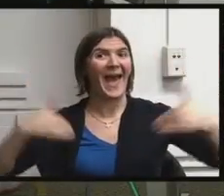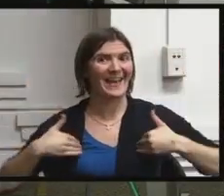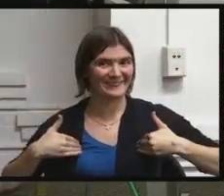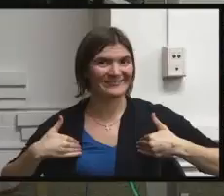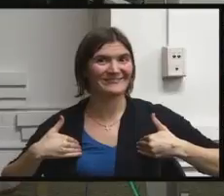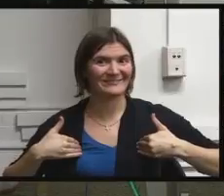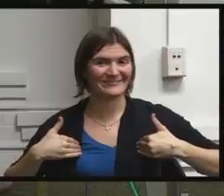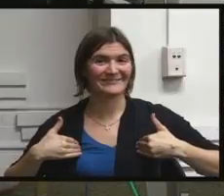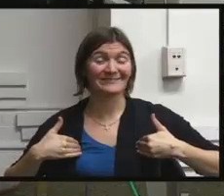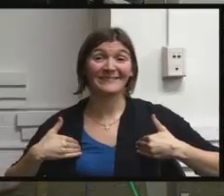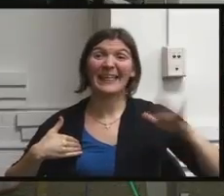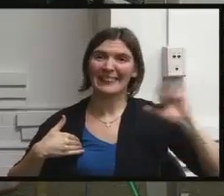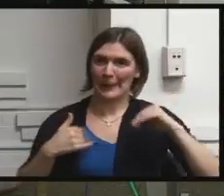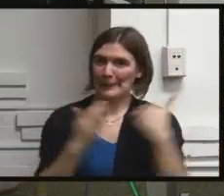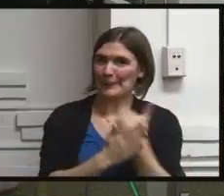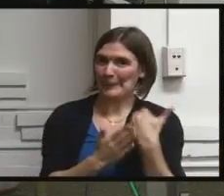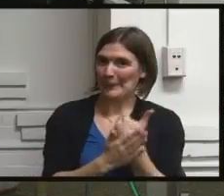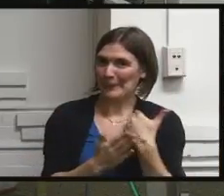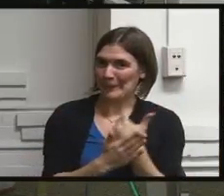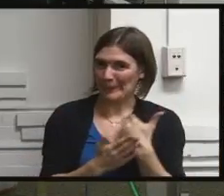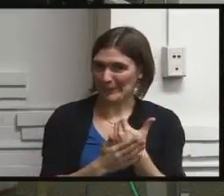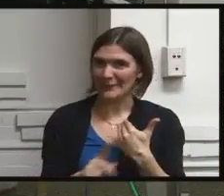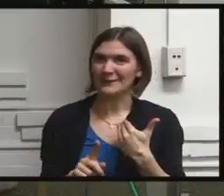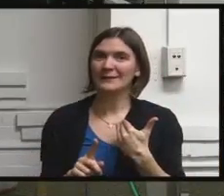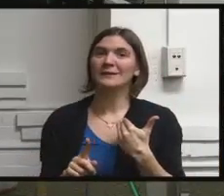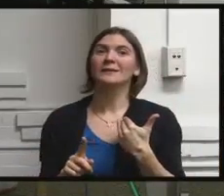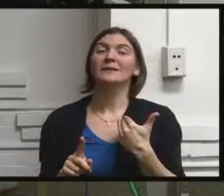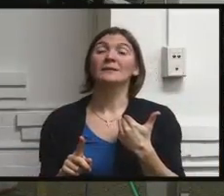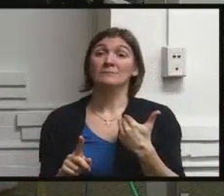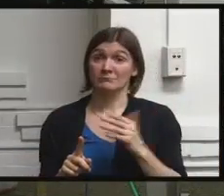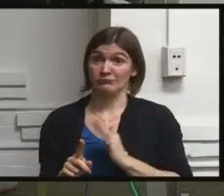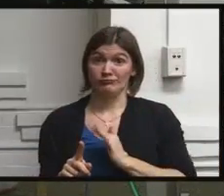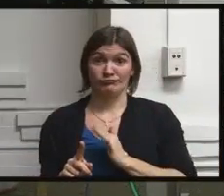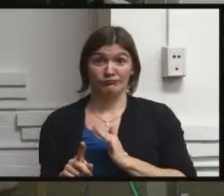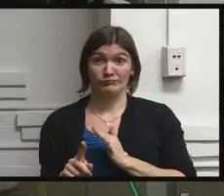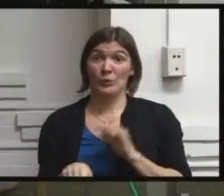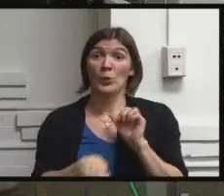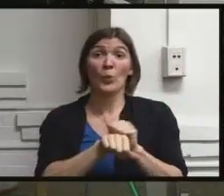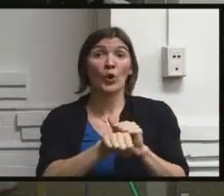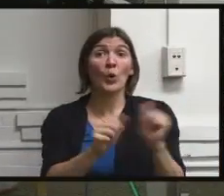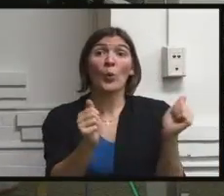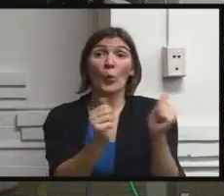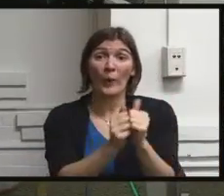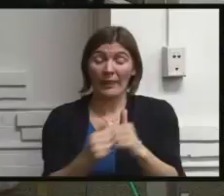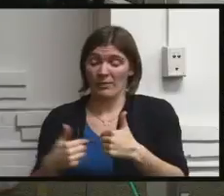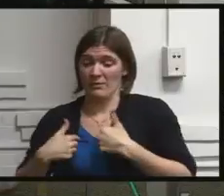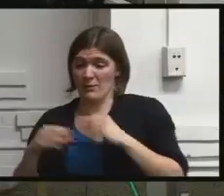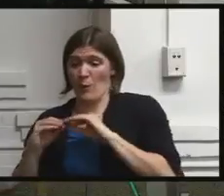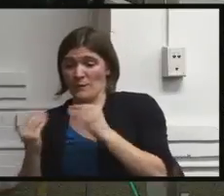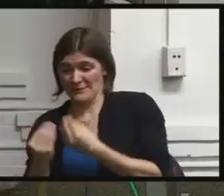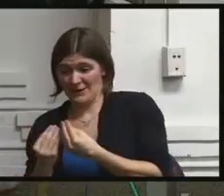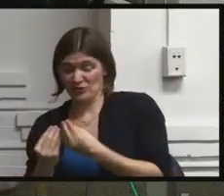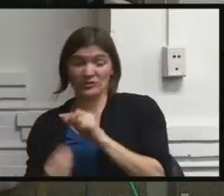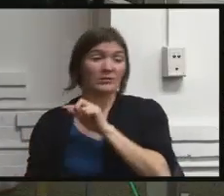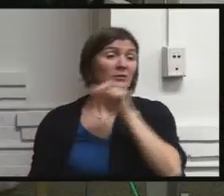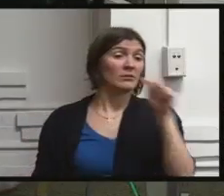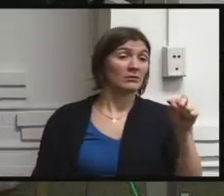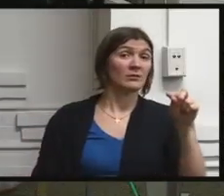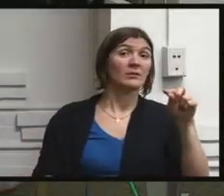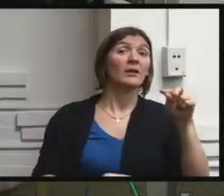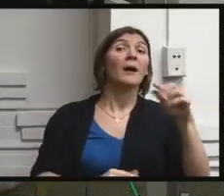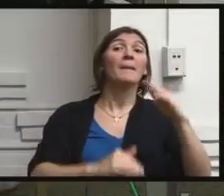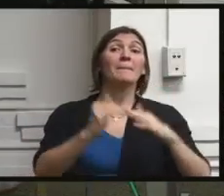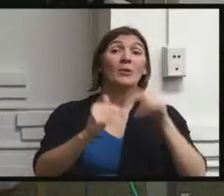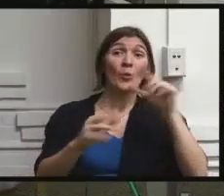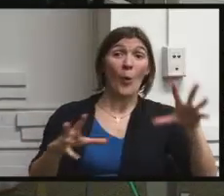downtown, and that is another program that was really a co-op program between the organization and the building